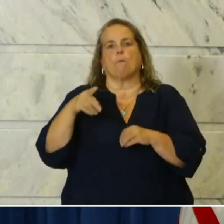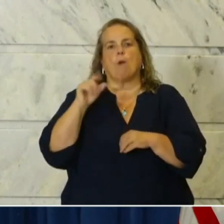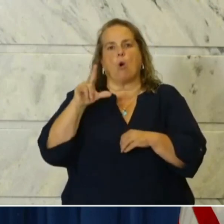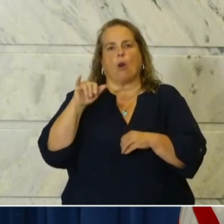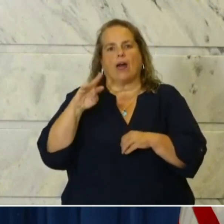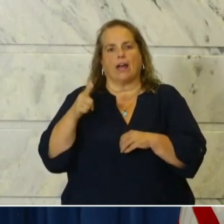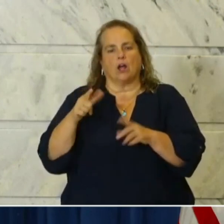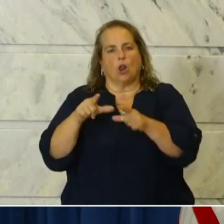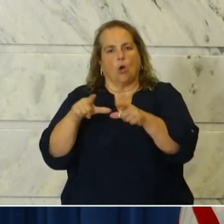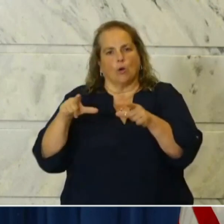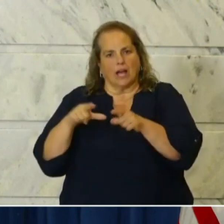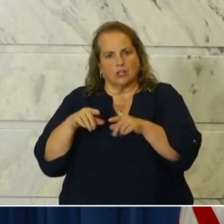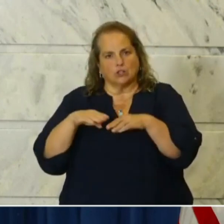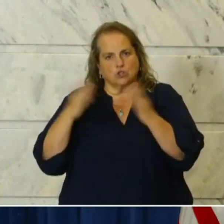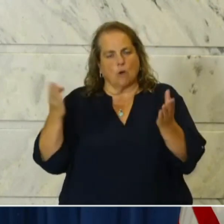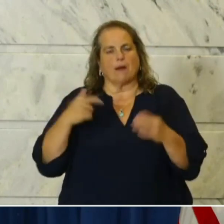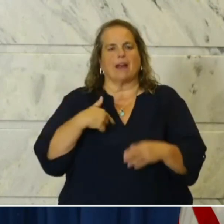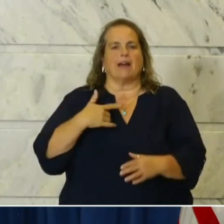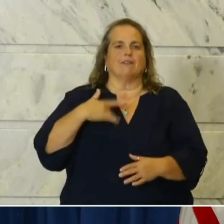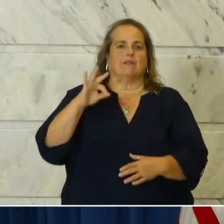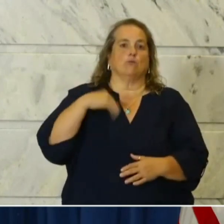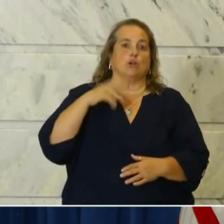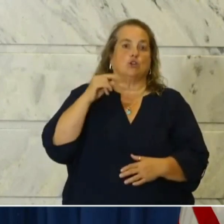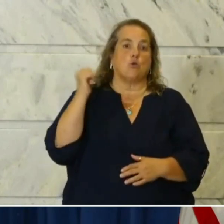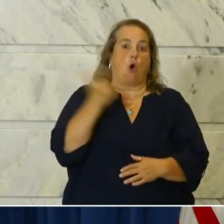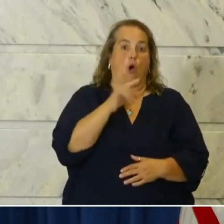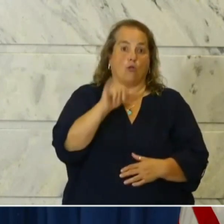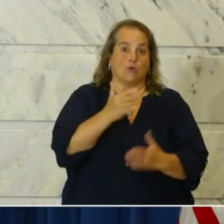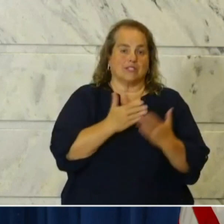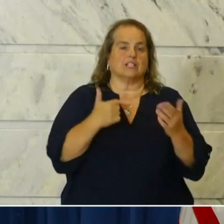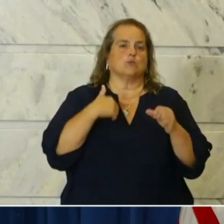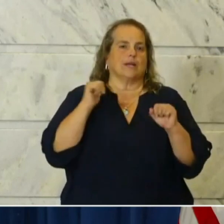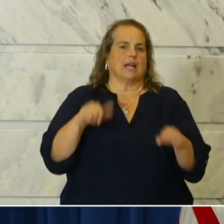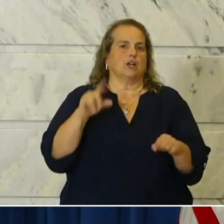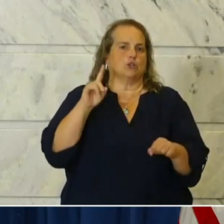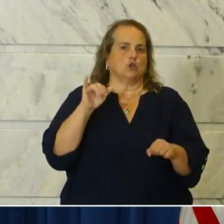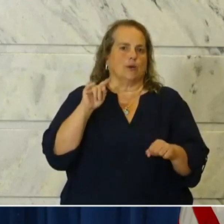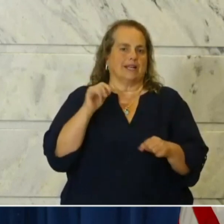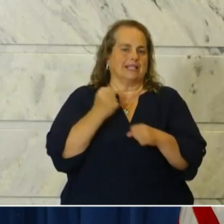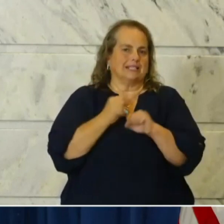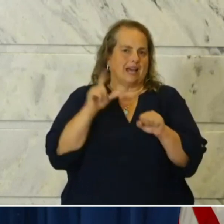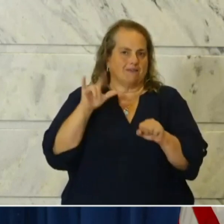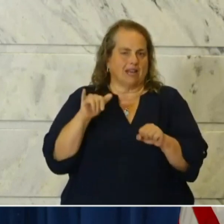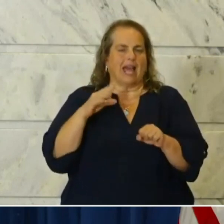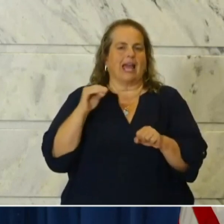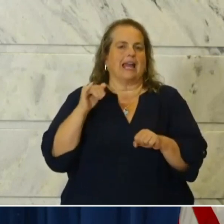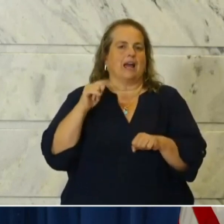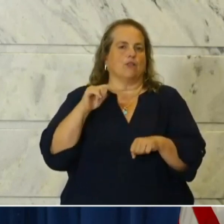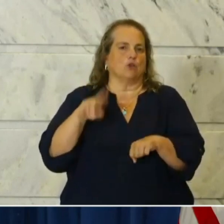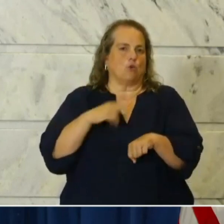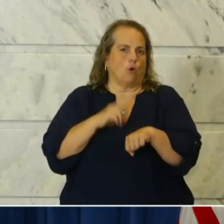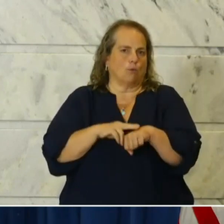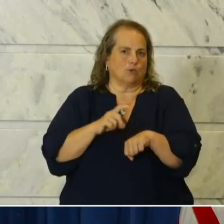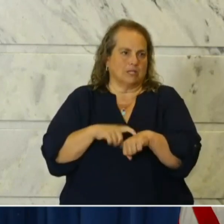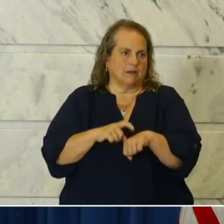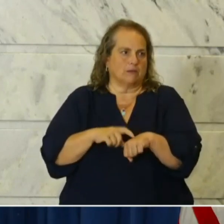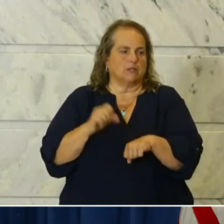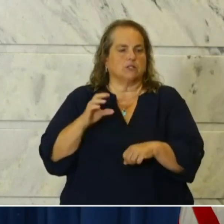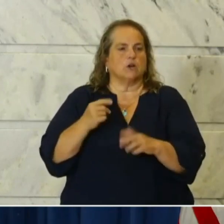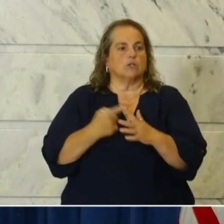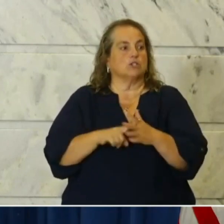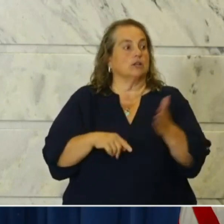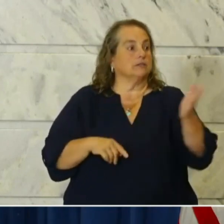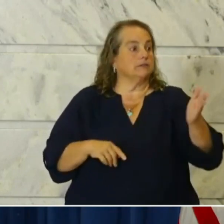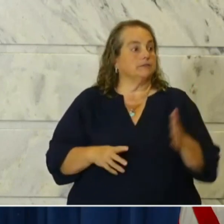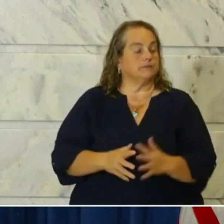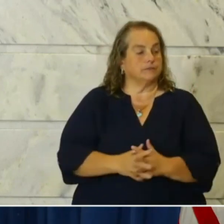around. I believe that if we do all of those things, we can do it safely, and we should do it at the normal time. So we'll start over here.